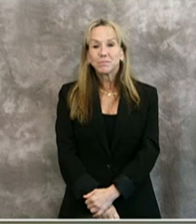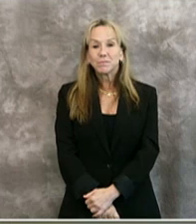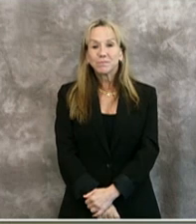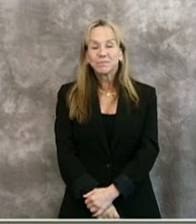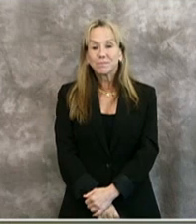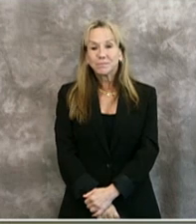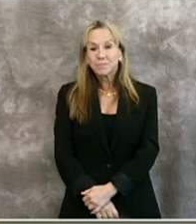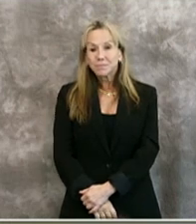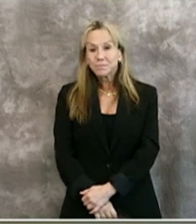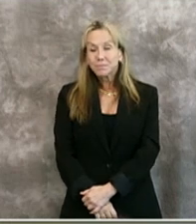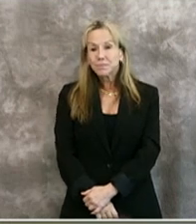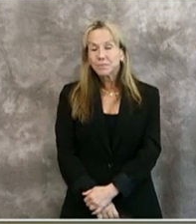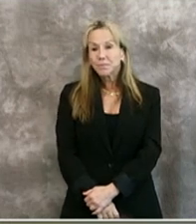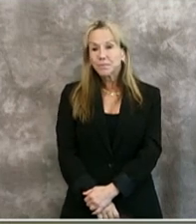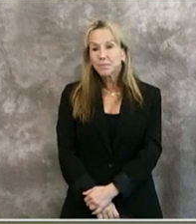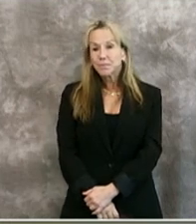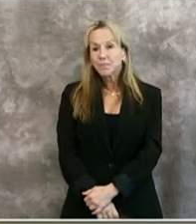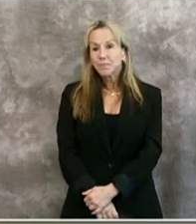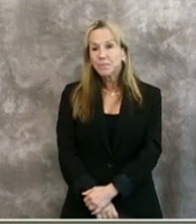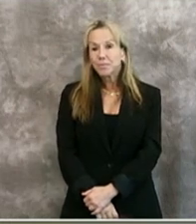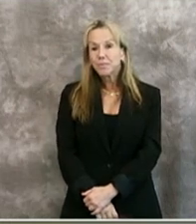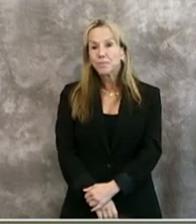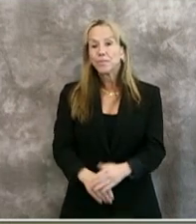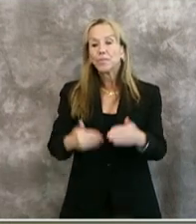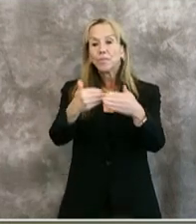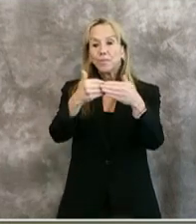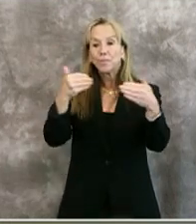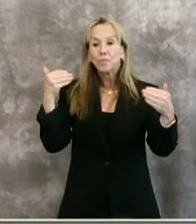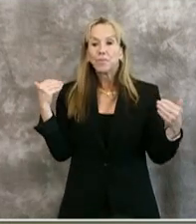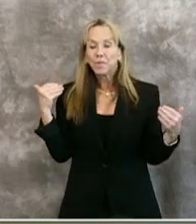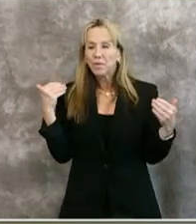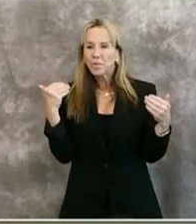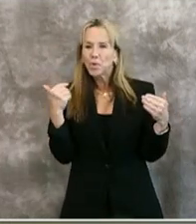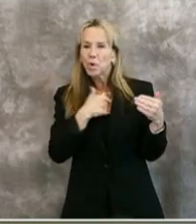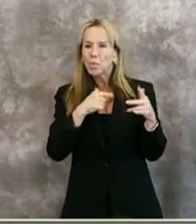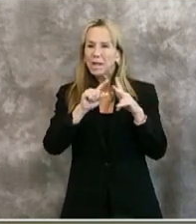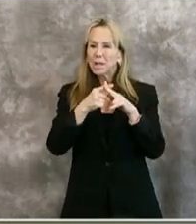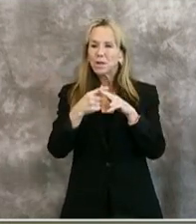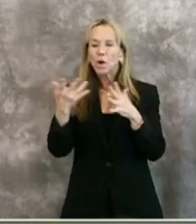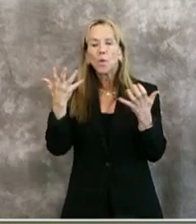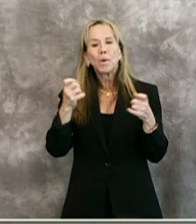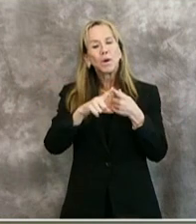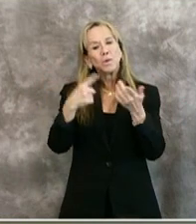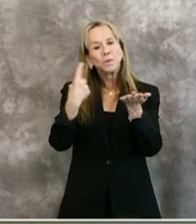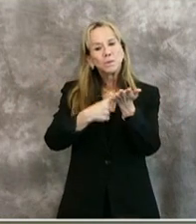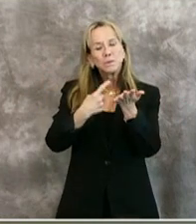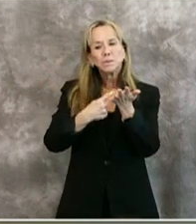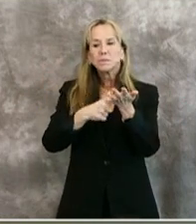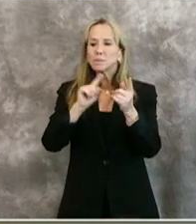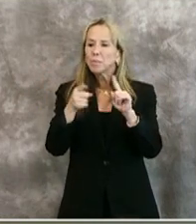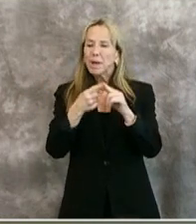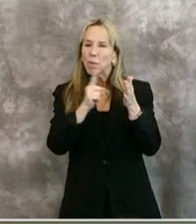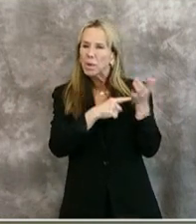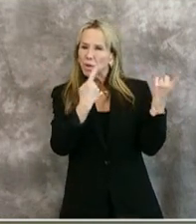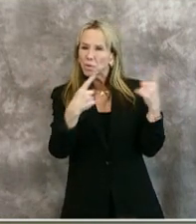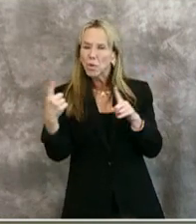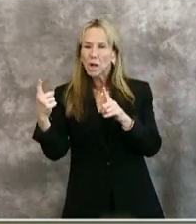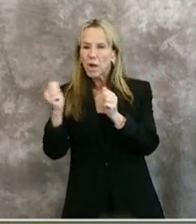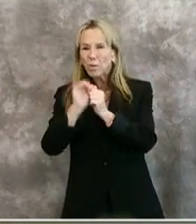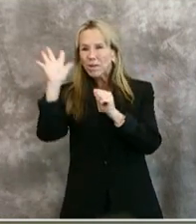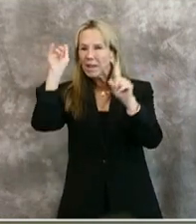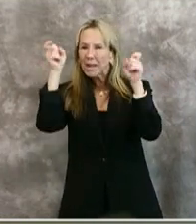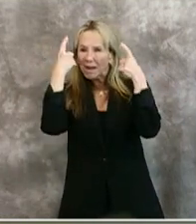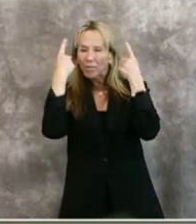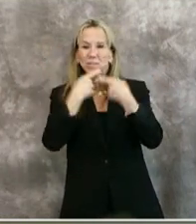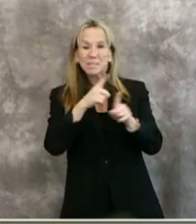Before we get to the numbers, we want to walk through a few things related to the governor's action today, along with the air quality situation as it relates to the